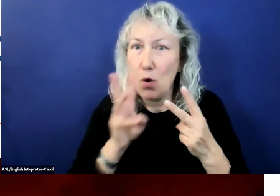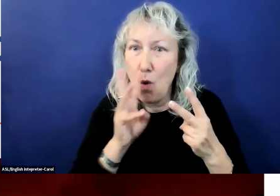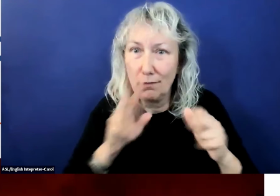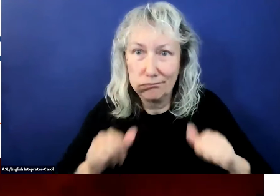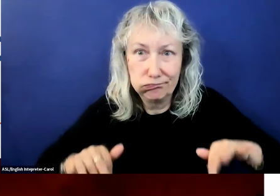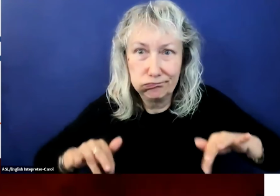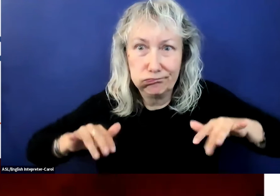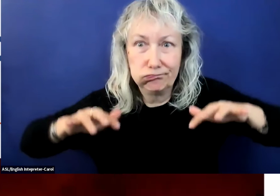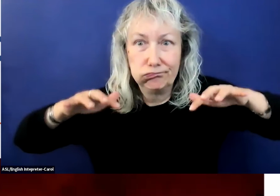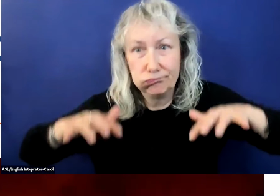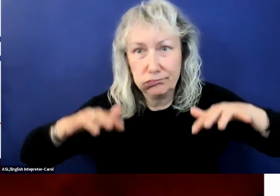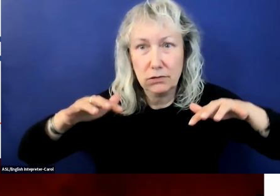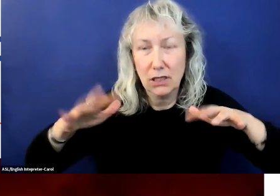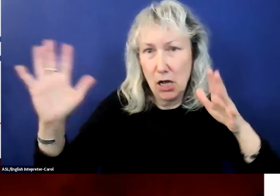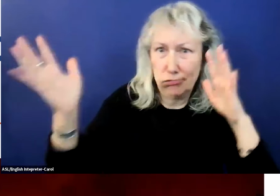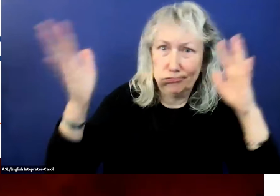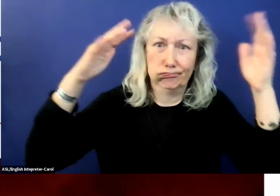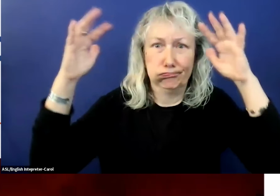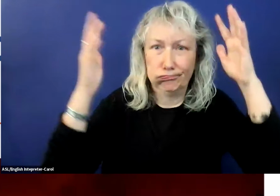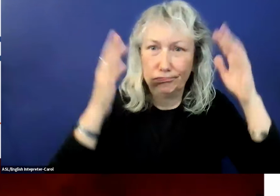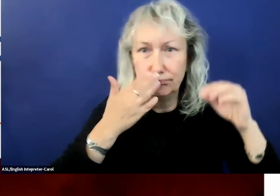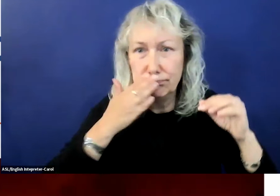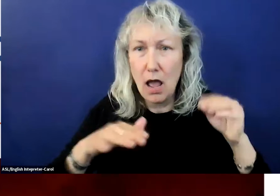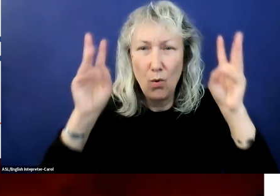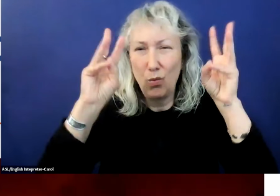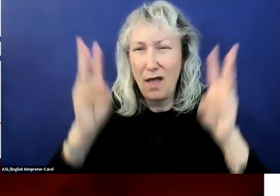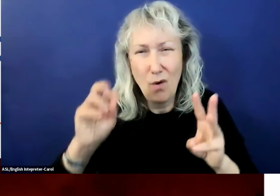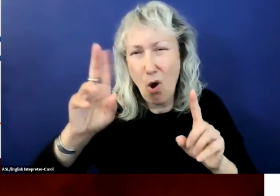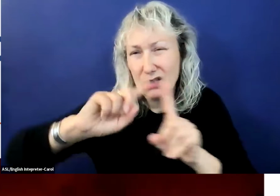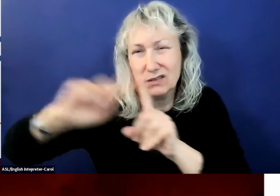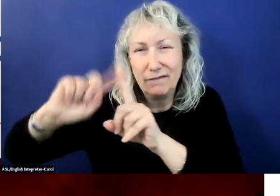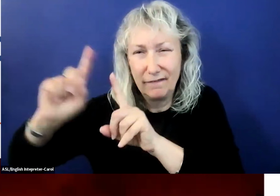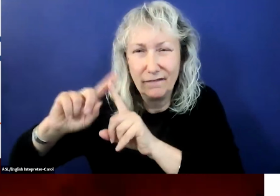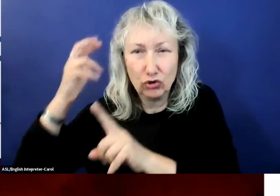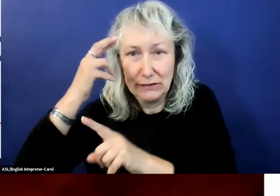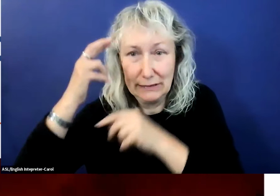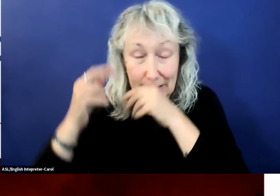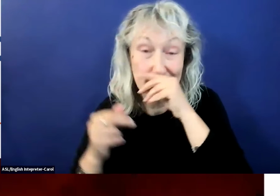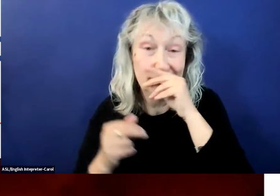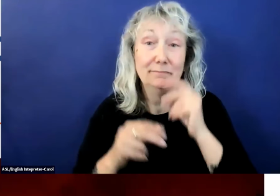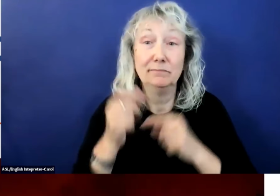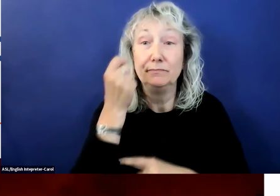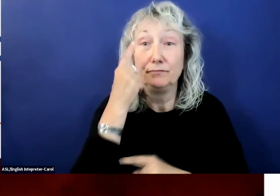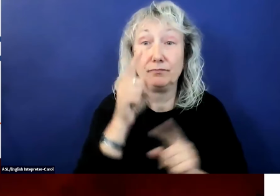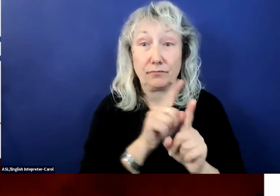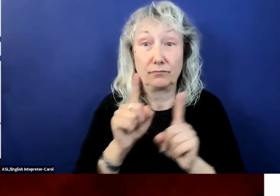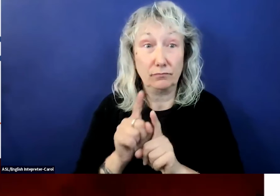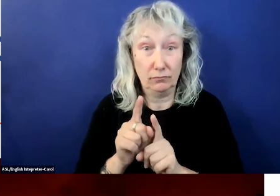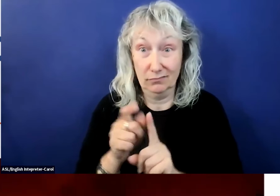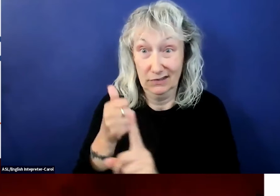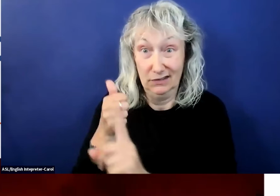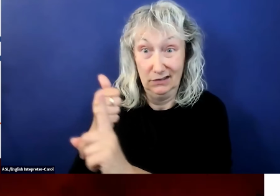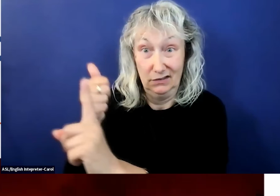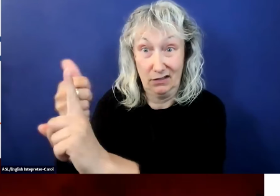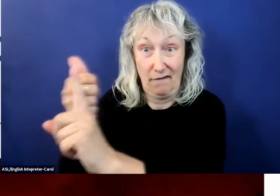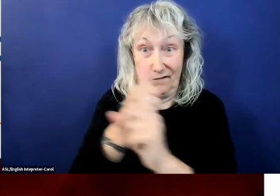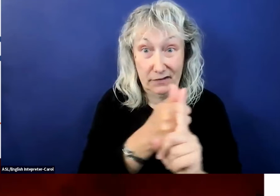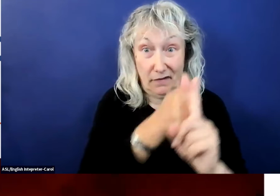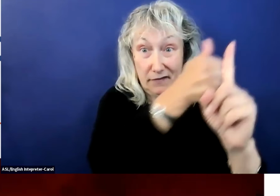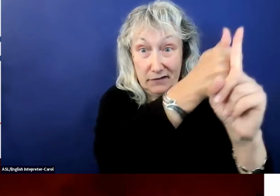severe weather, and other unexpected events. And then on an individual level, you can create an